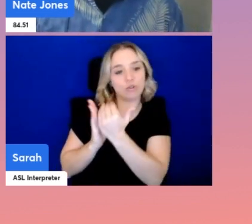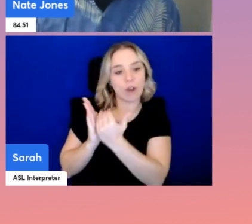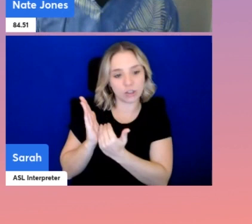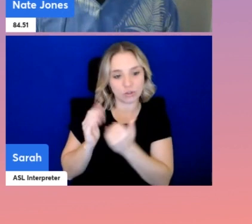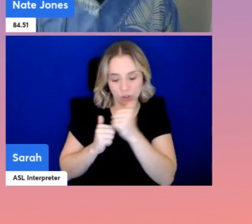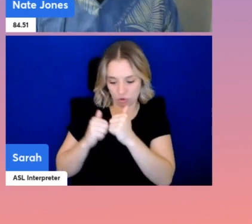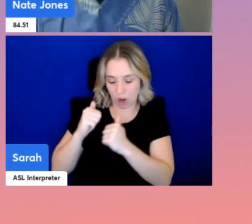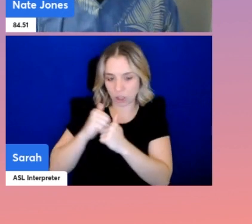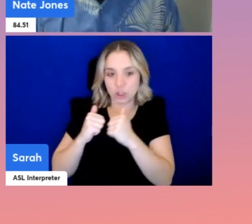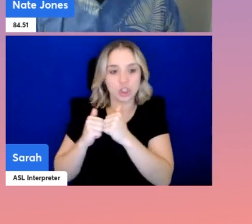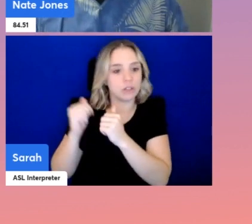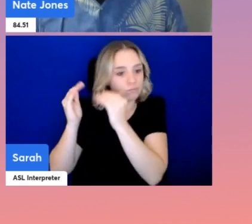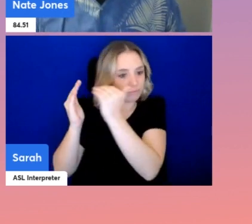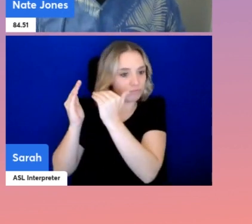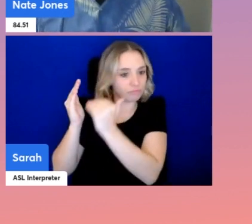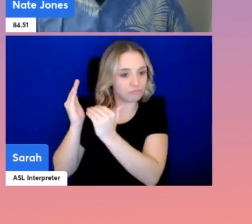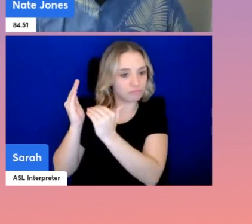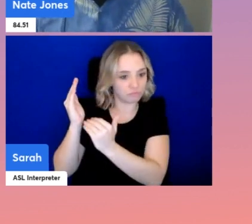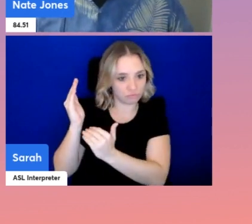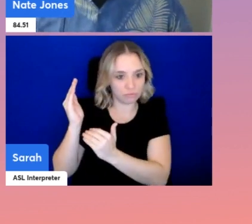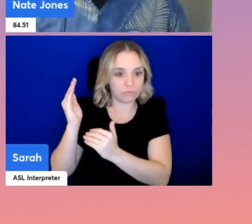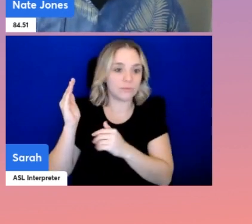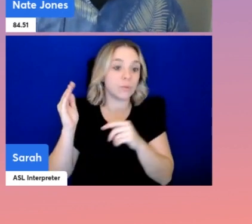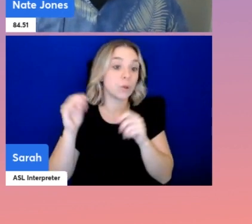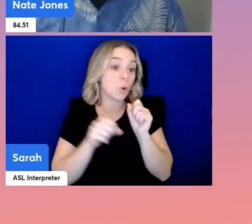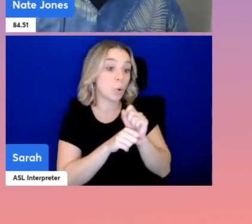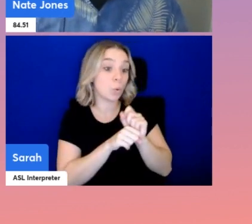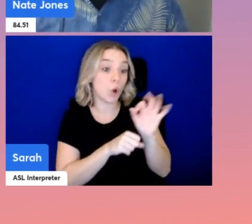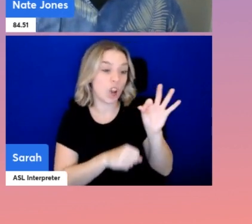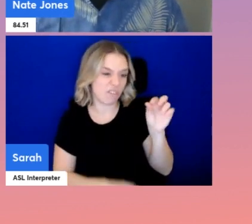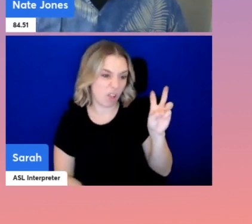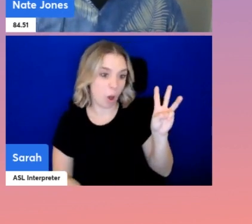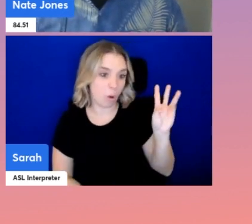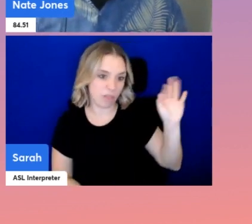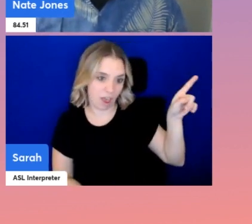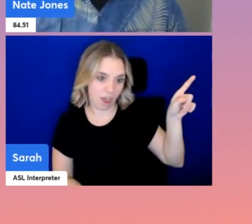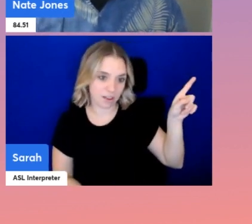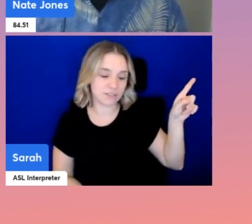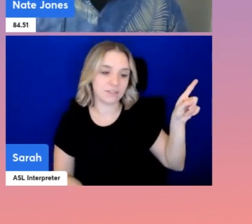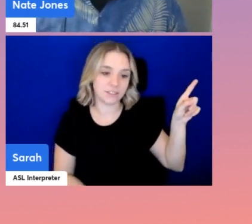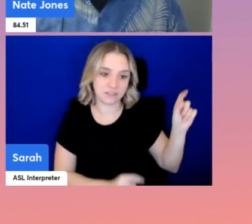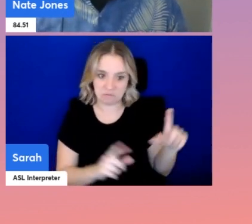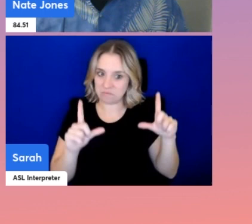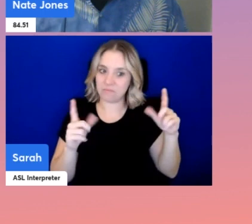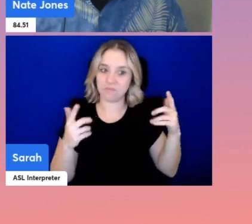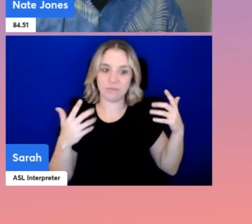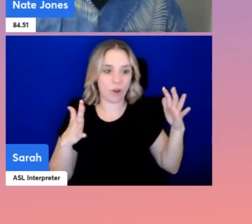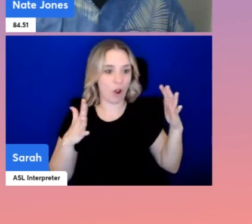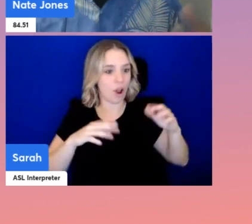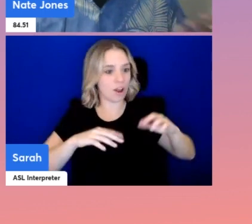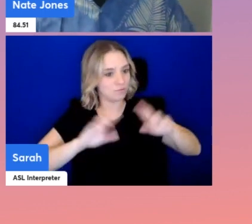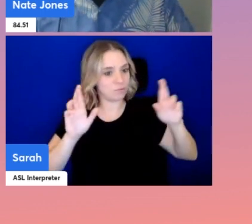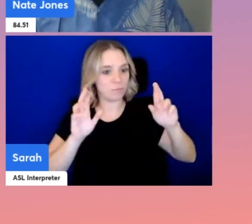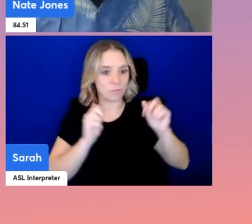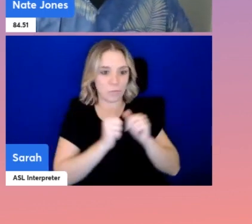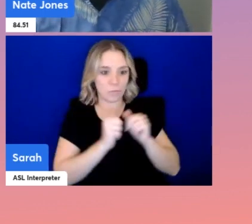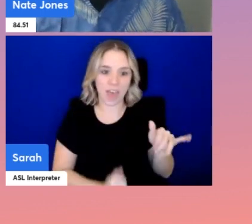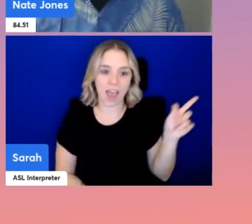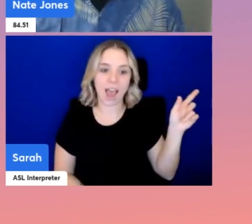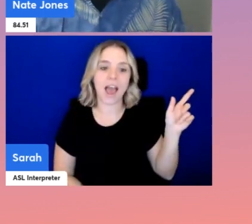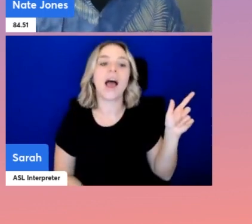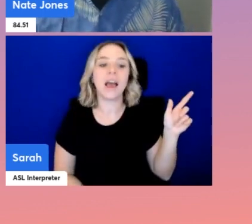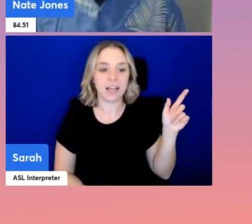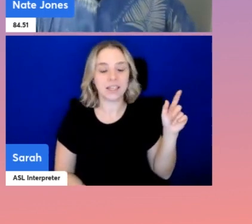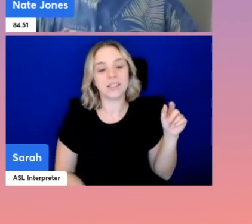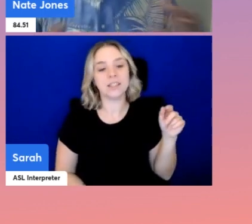test directory. Here's our workflow that we were talking about earlier here. So it already comes pre-populated with that. So we're calling our semantic